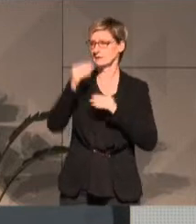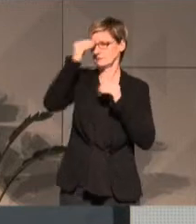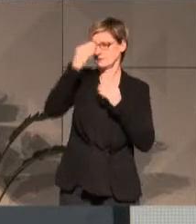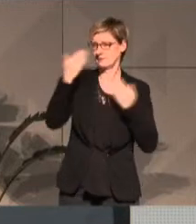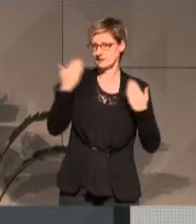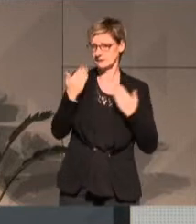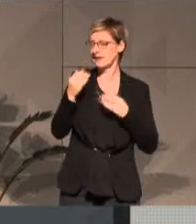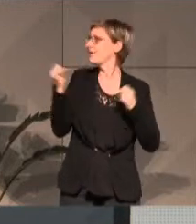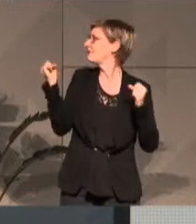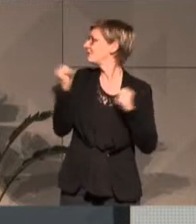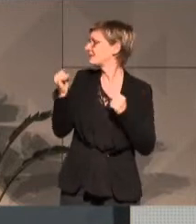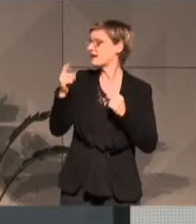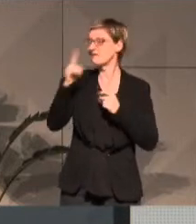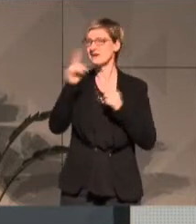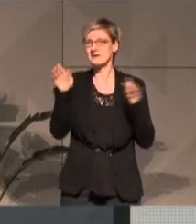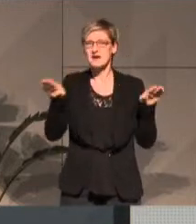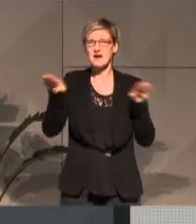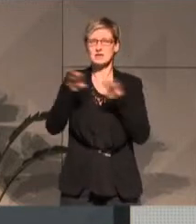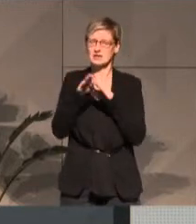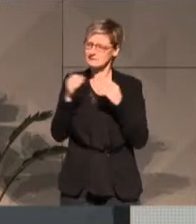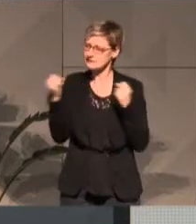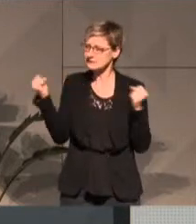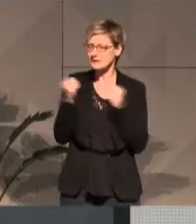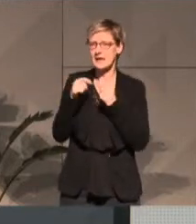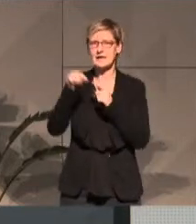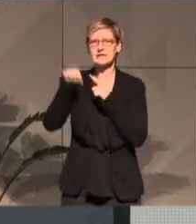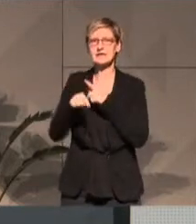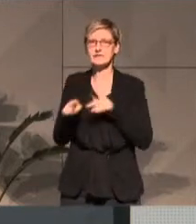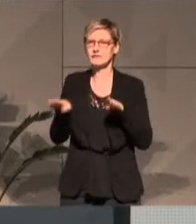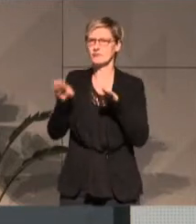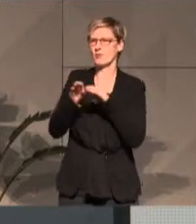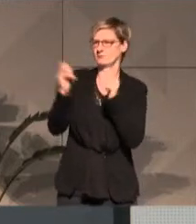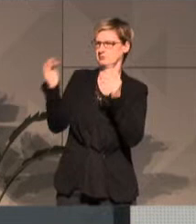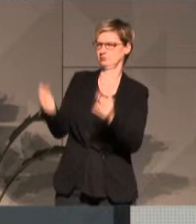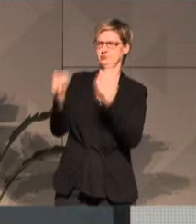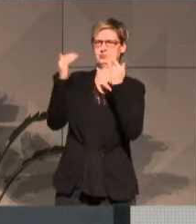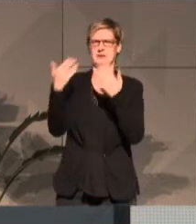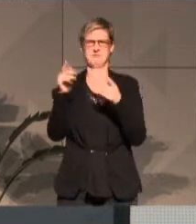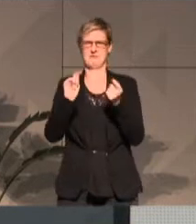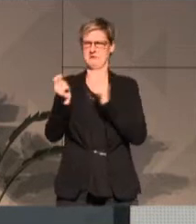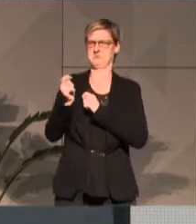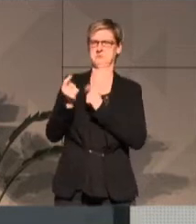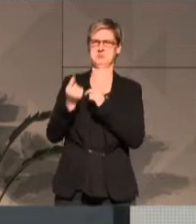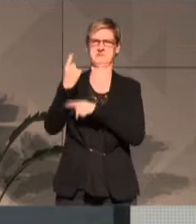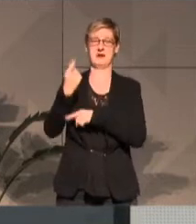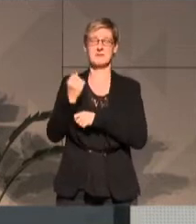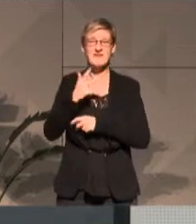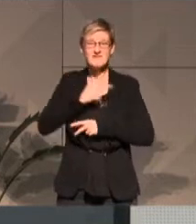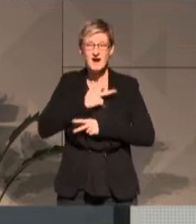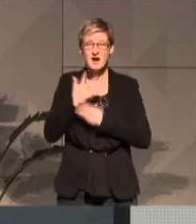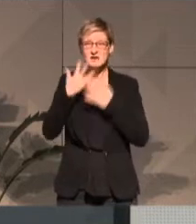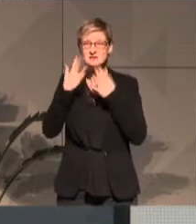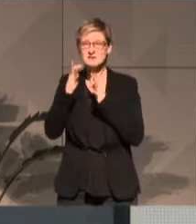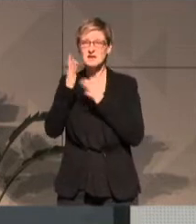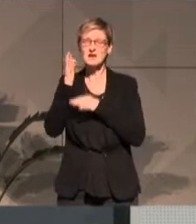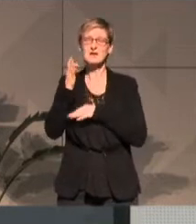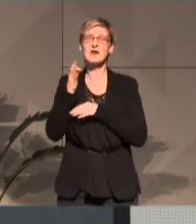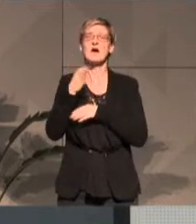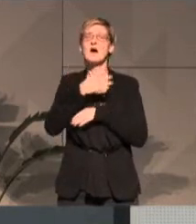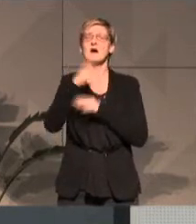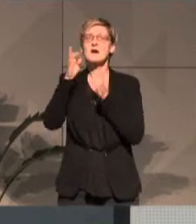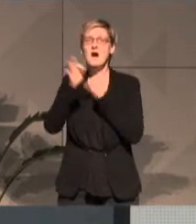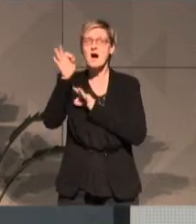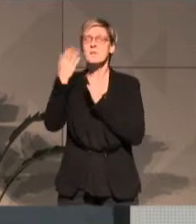The data treasure still has to be unveiled and evaluated, but like temperatures about